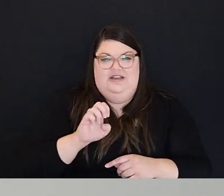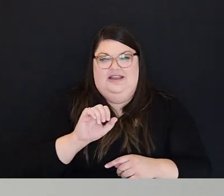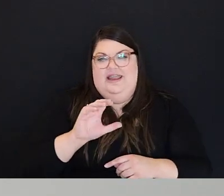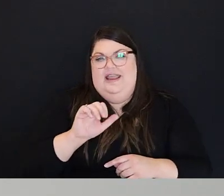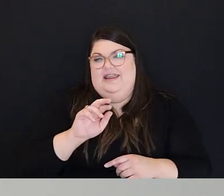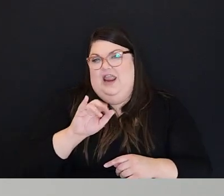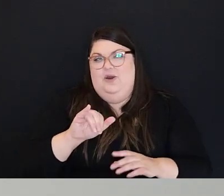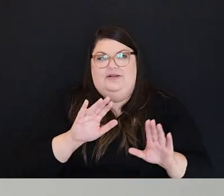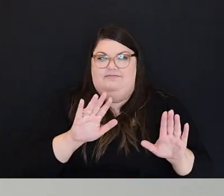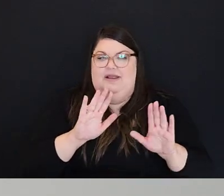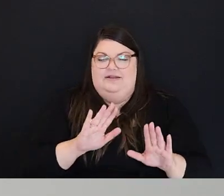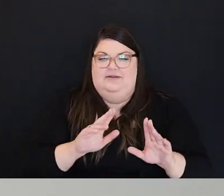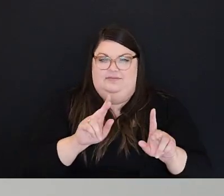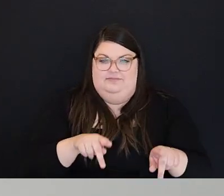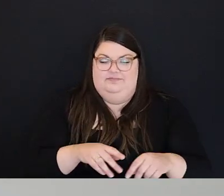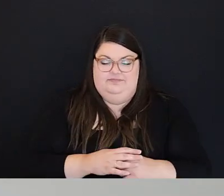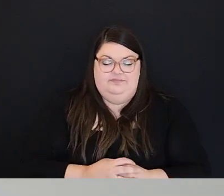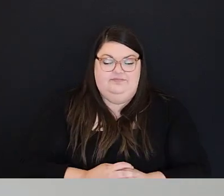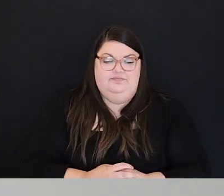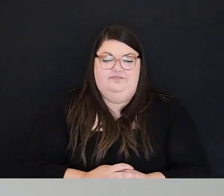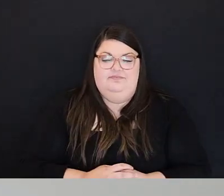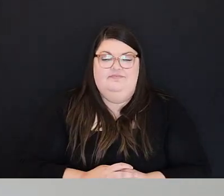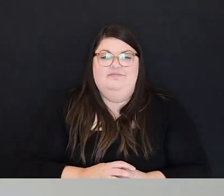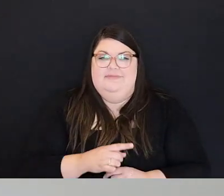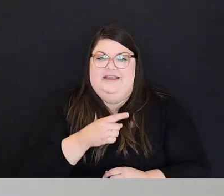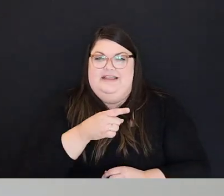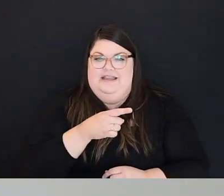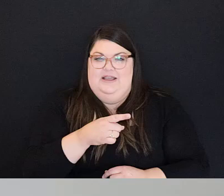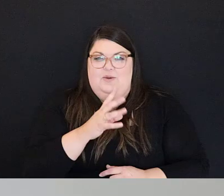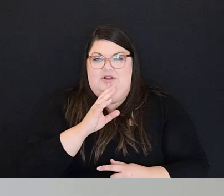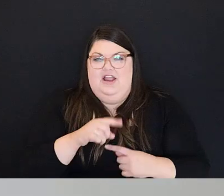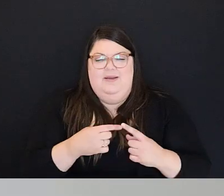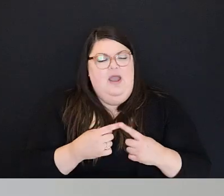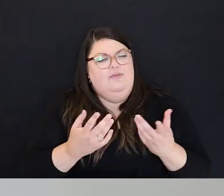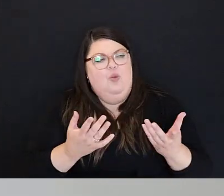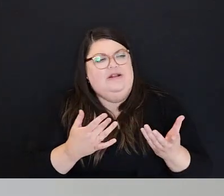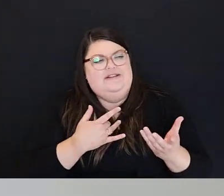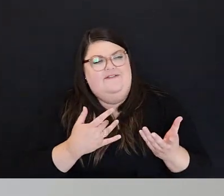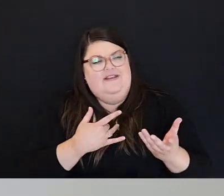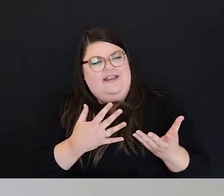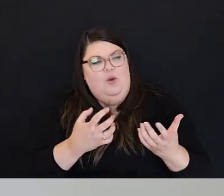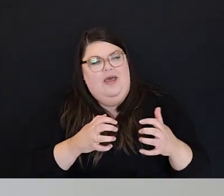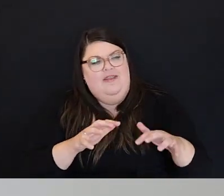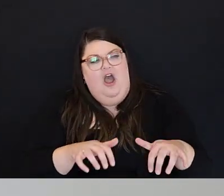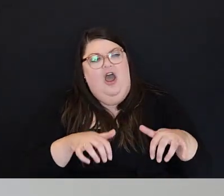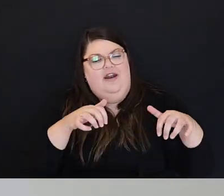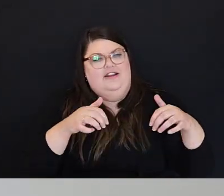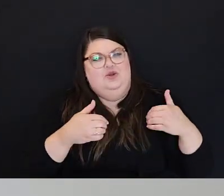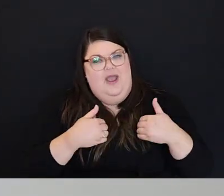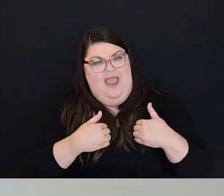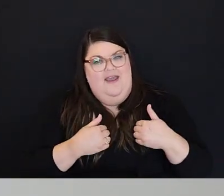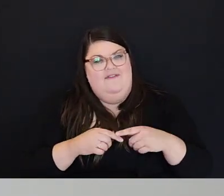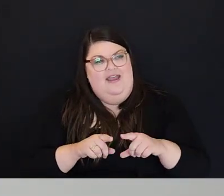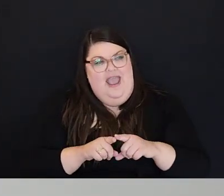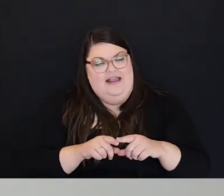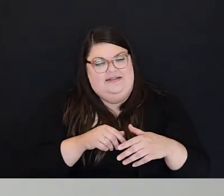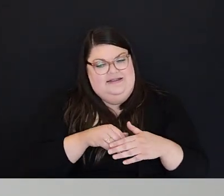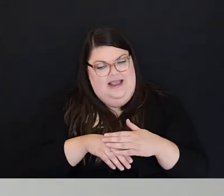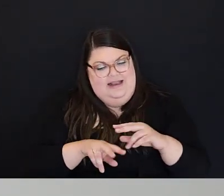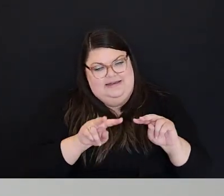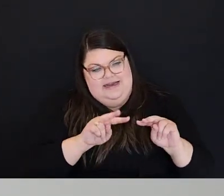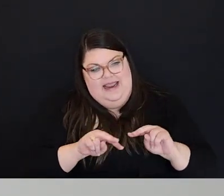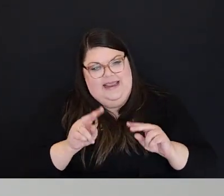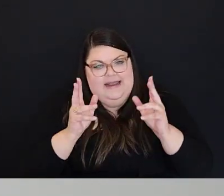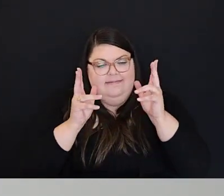being, he was talking with me about, you know, what is the feeling I want the audience to have as they take in this